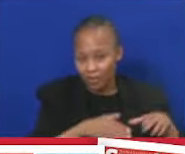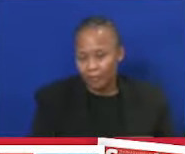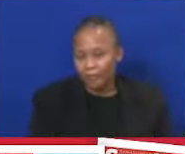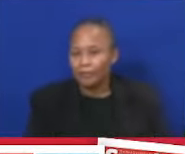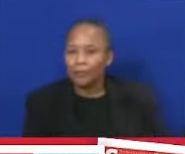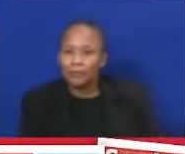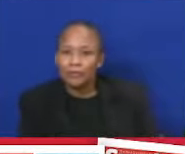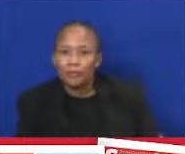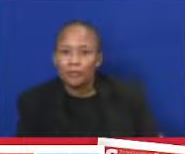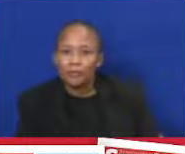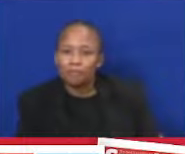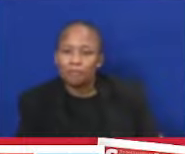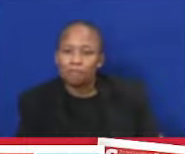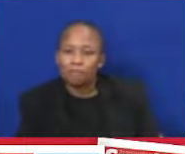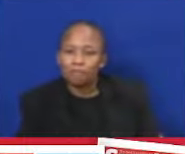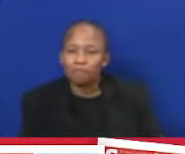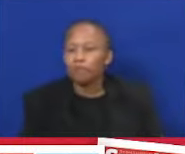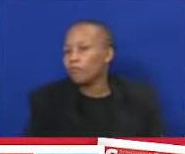Thank you, Commissioners.